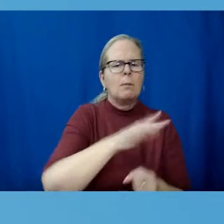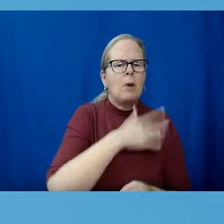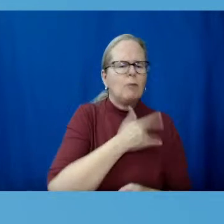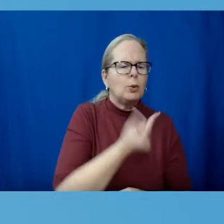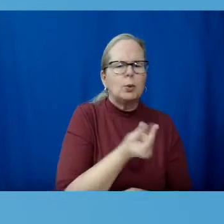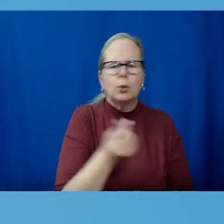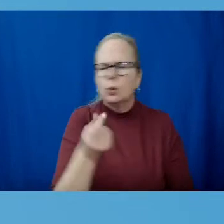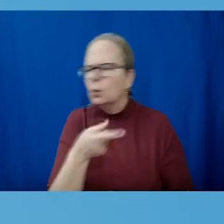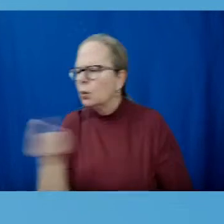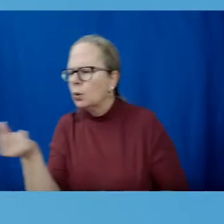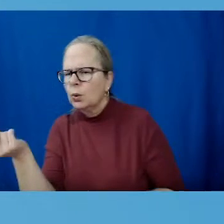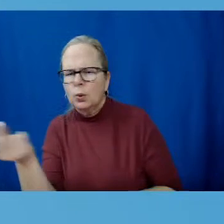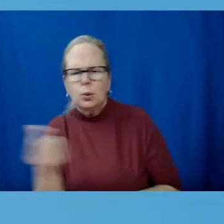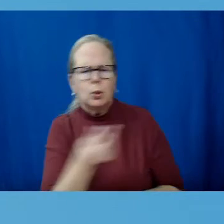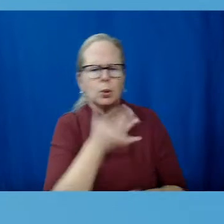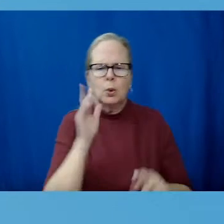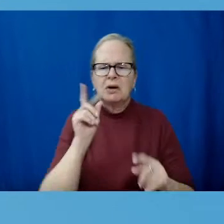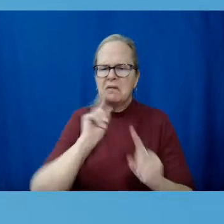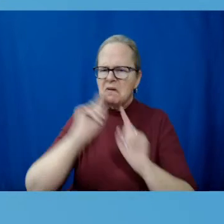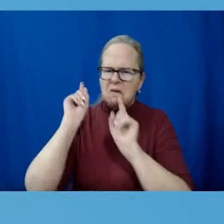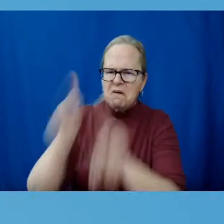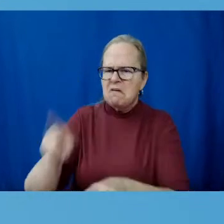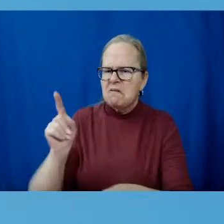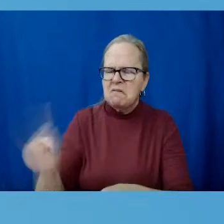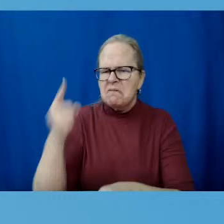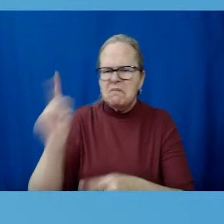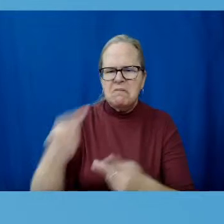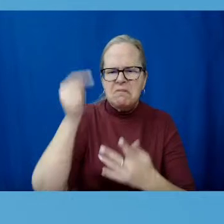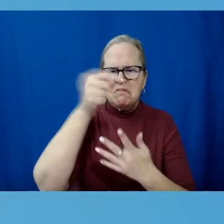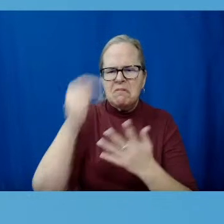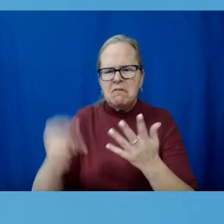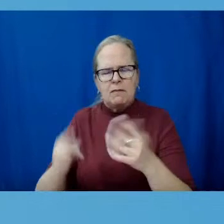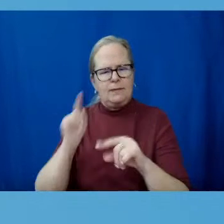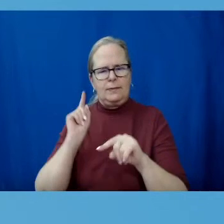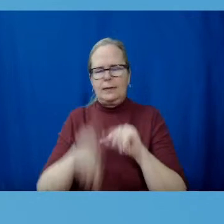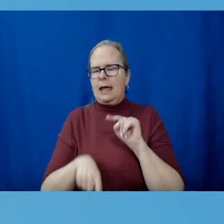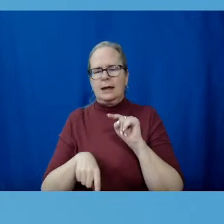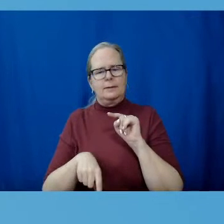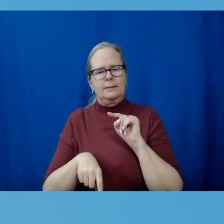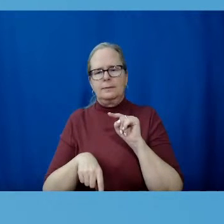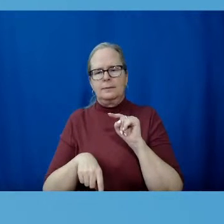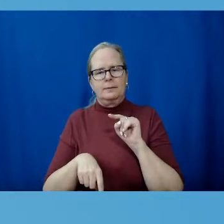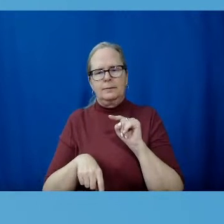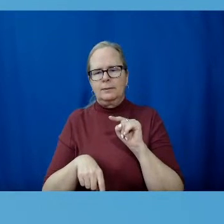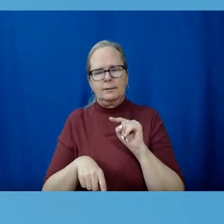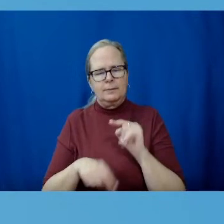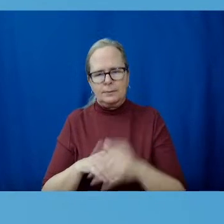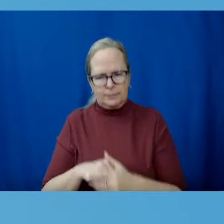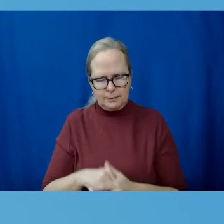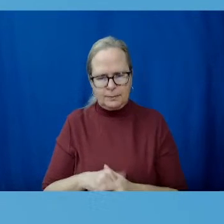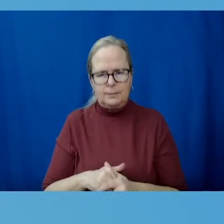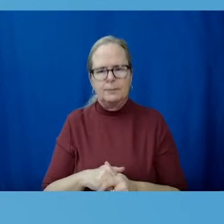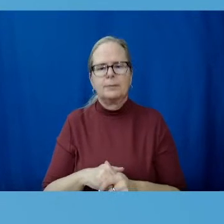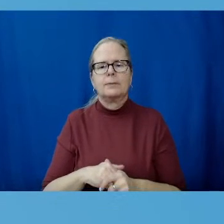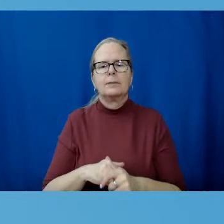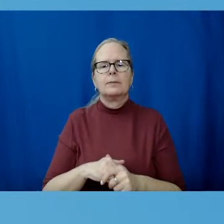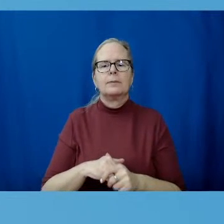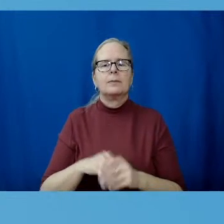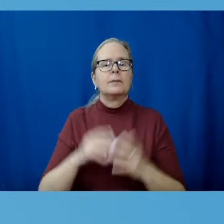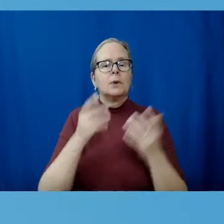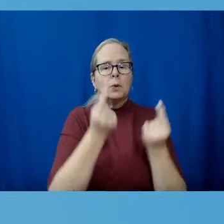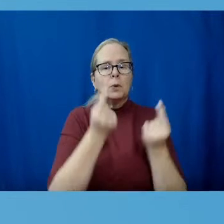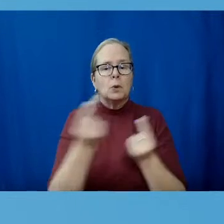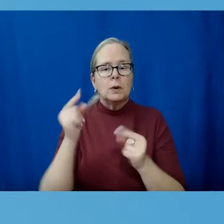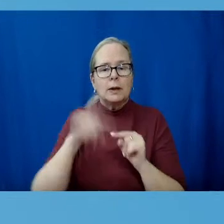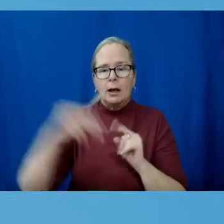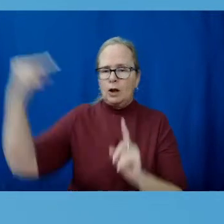line. Elect a government. Don't ignore healthcare when the next election comes. It's turned out to be a central issue of our time. So when the election comes, think